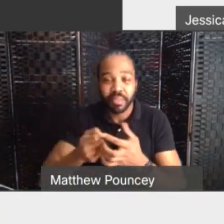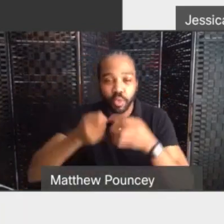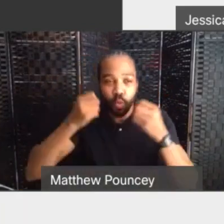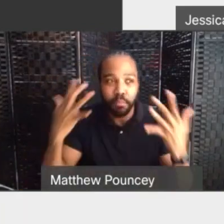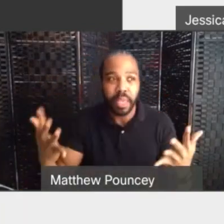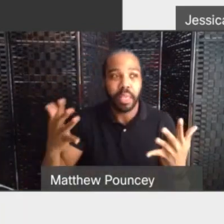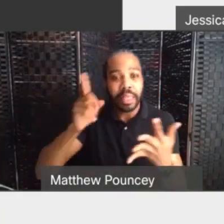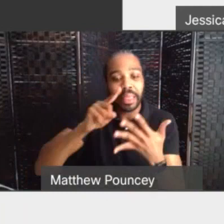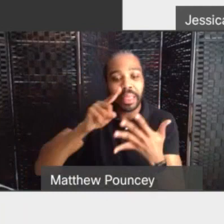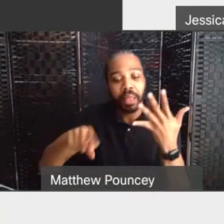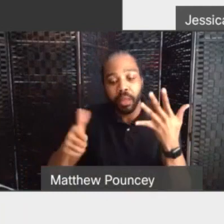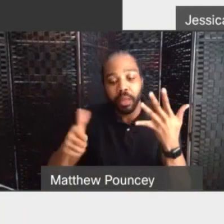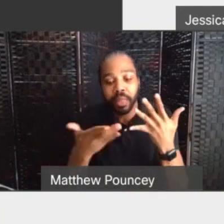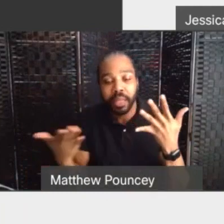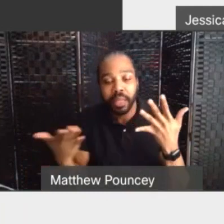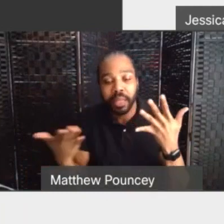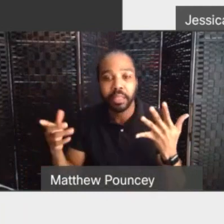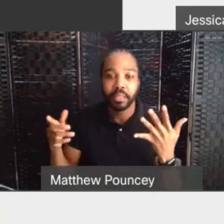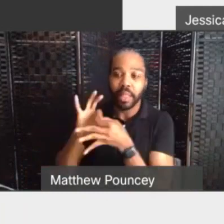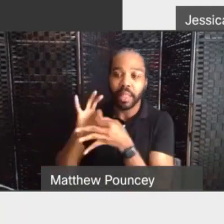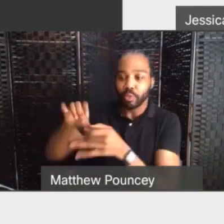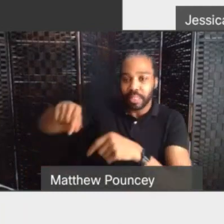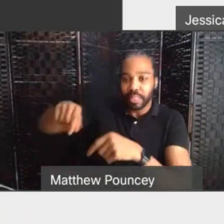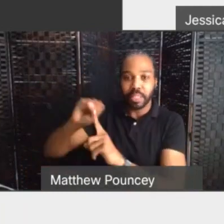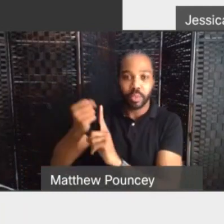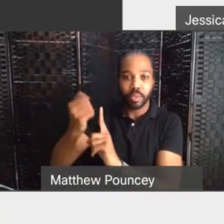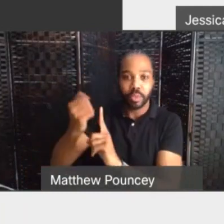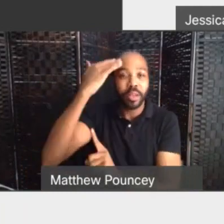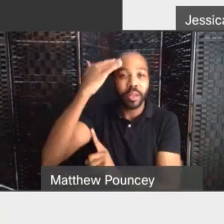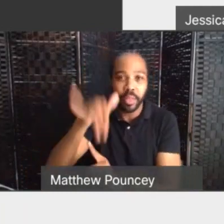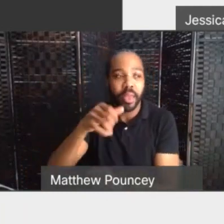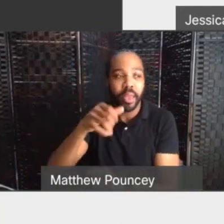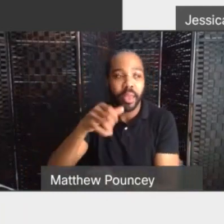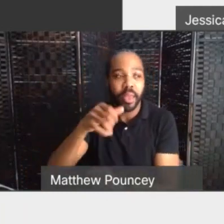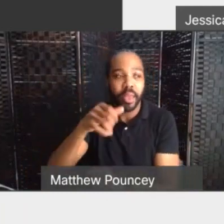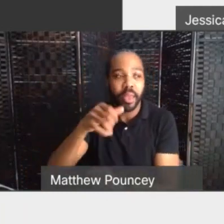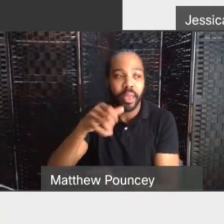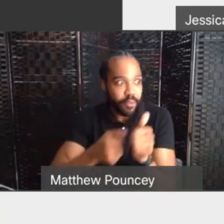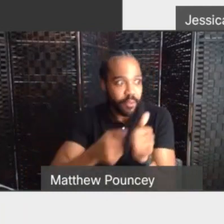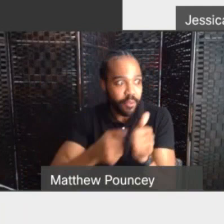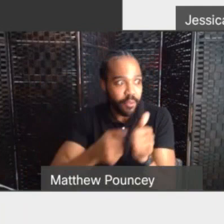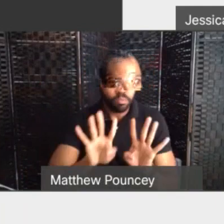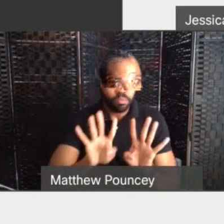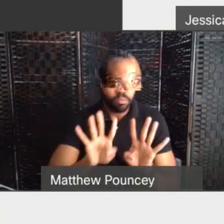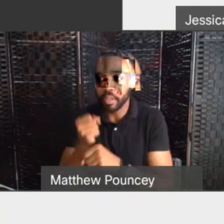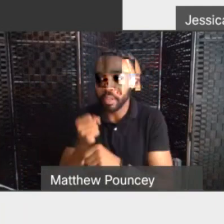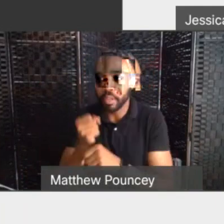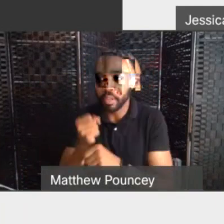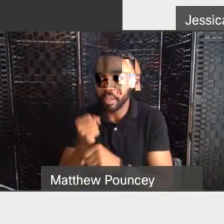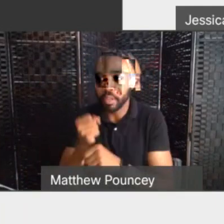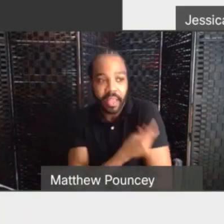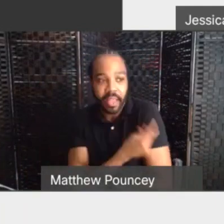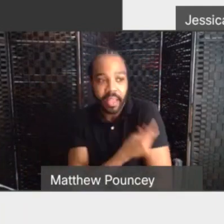the puzzle. And I understand that everybody kind of wants to be in on it. And, we have some very